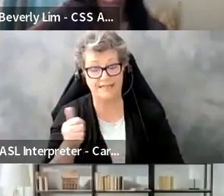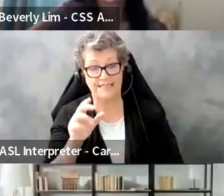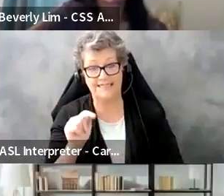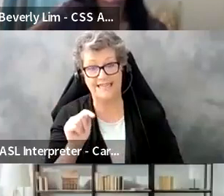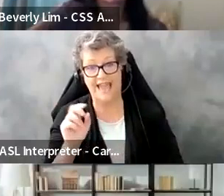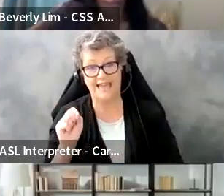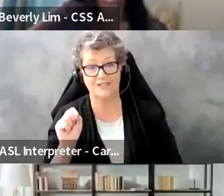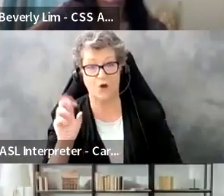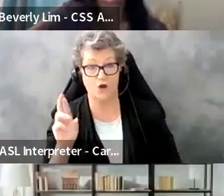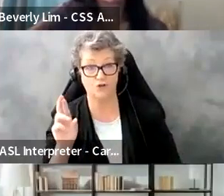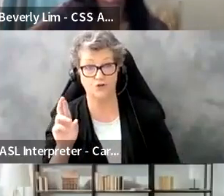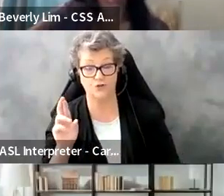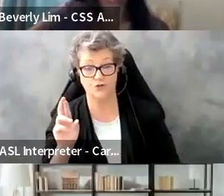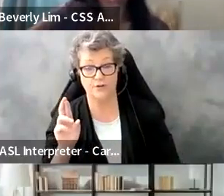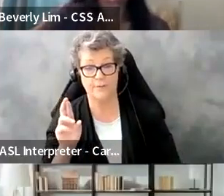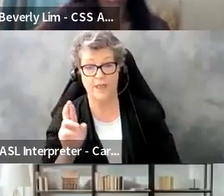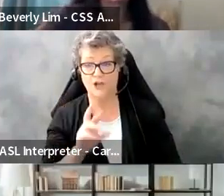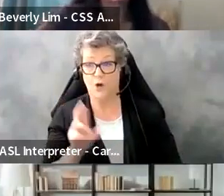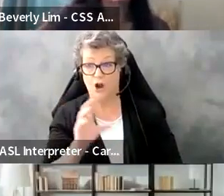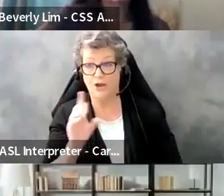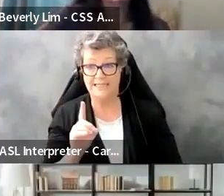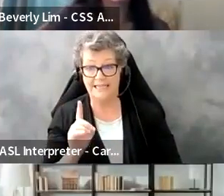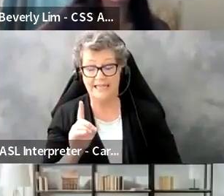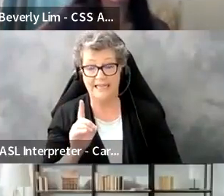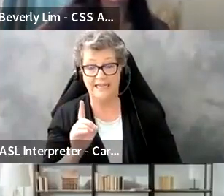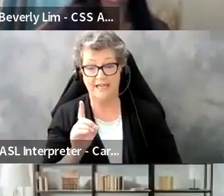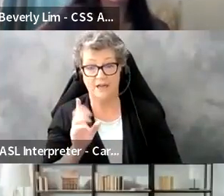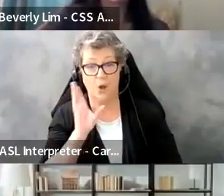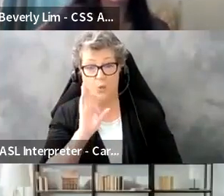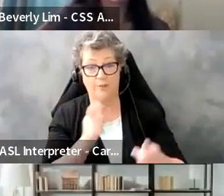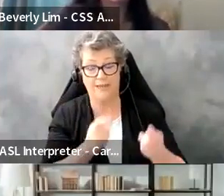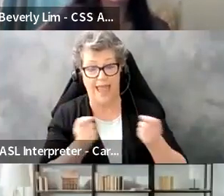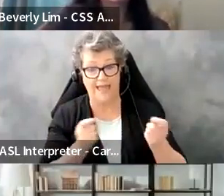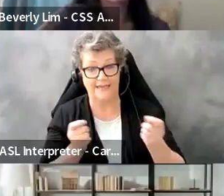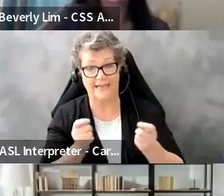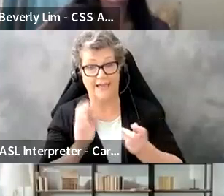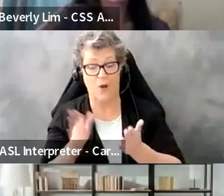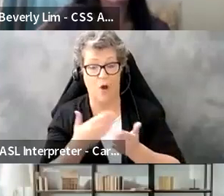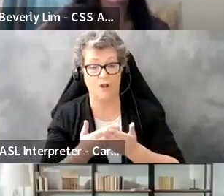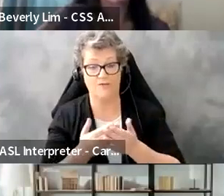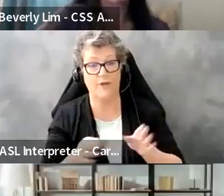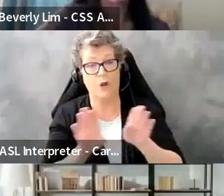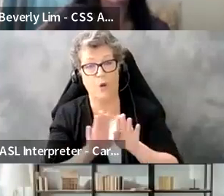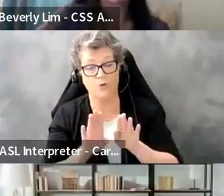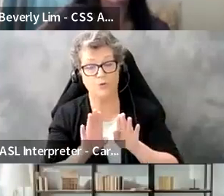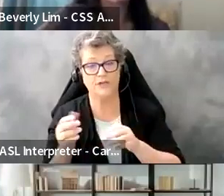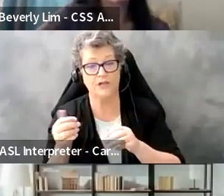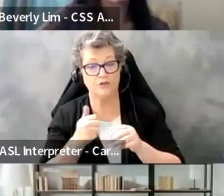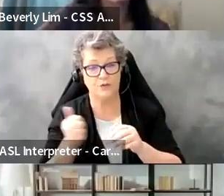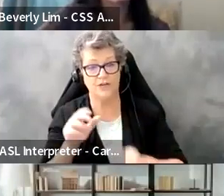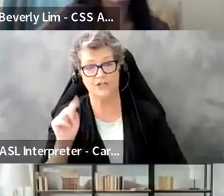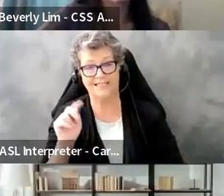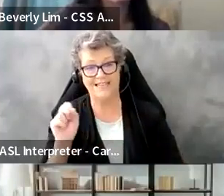TSRs. So R&D will be handling all of the closed transportation TSR